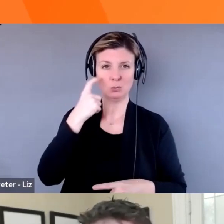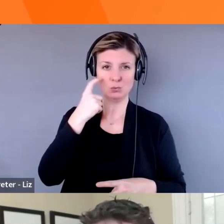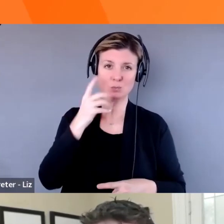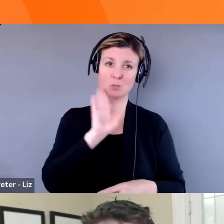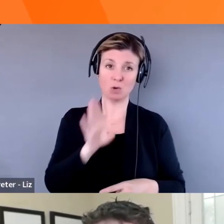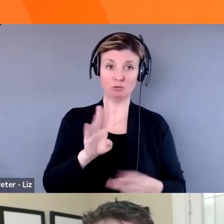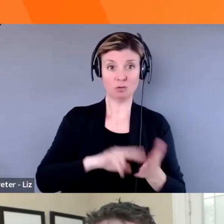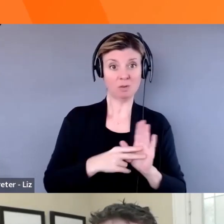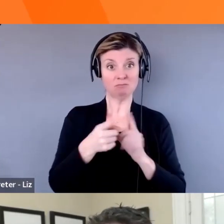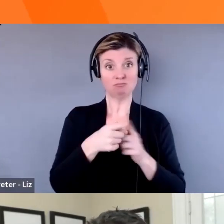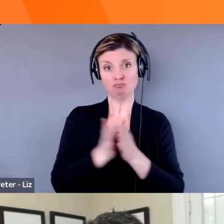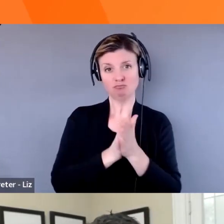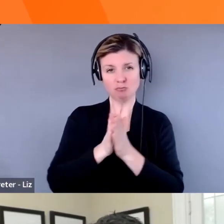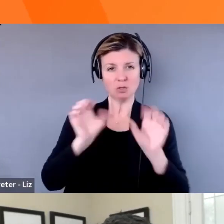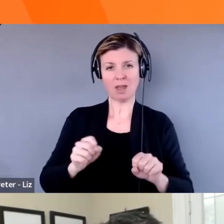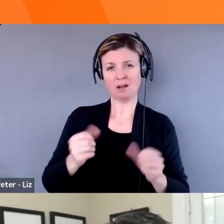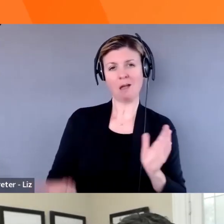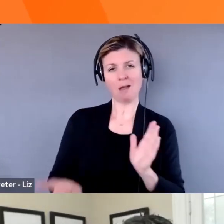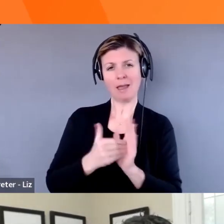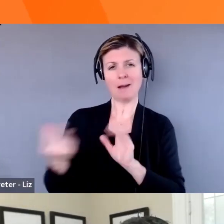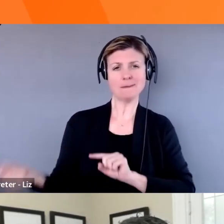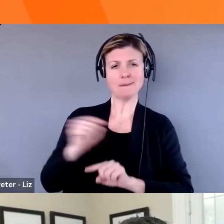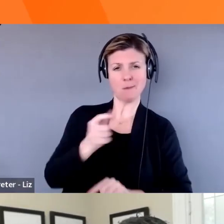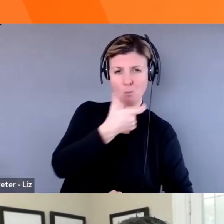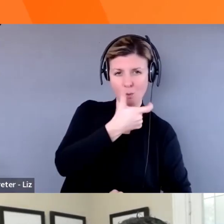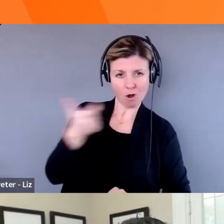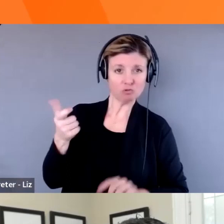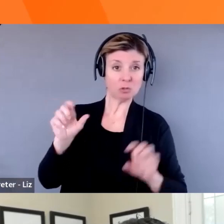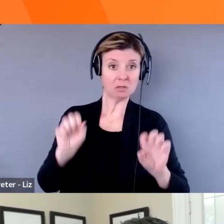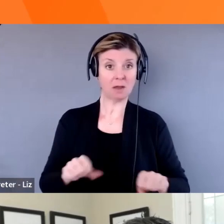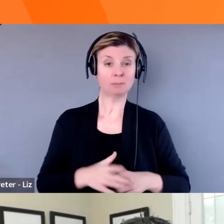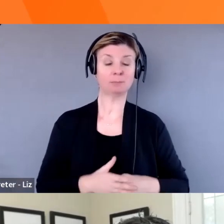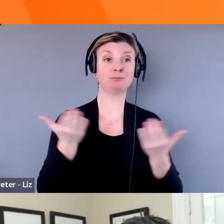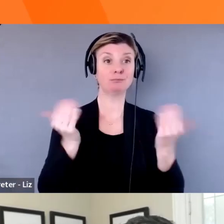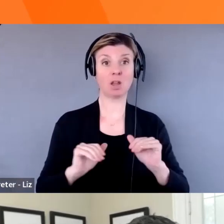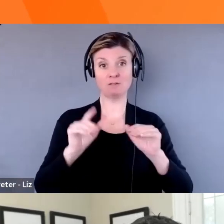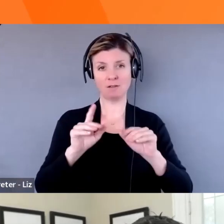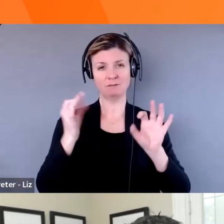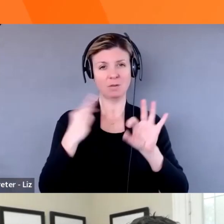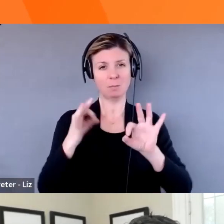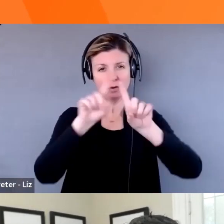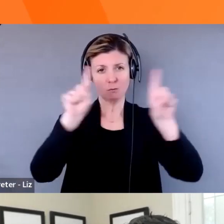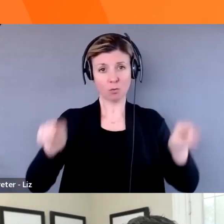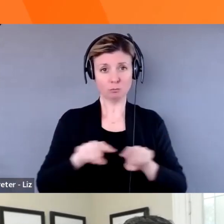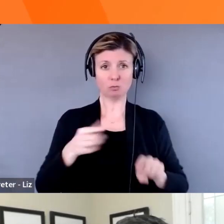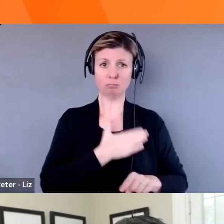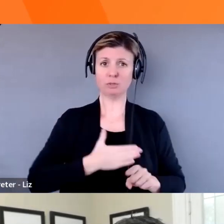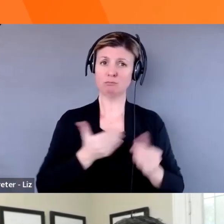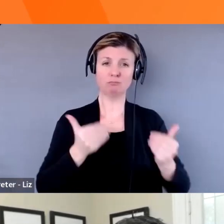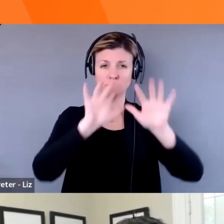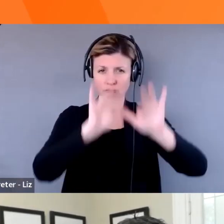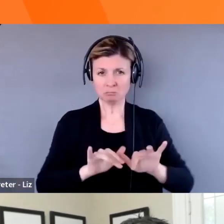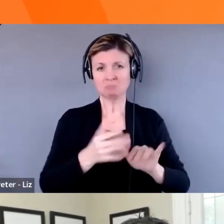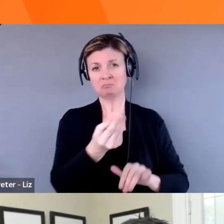again. Feedback form is there. Please click and let us know how today went. But of course, let us know if there's anything